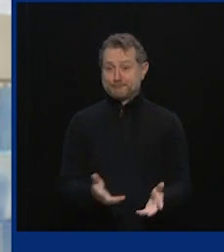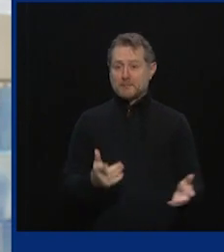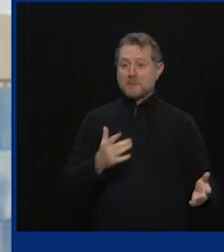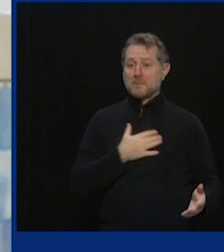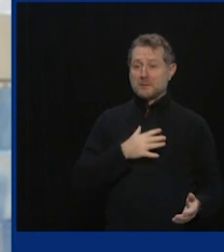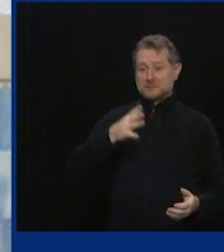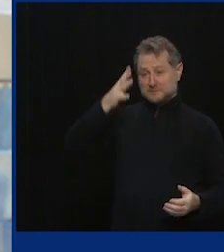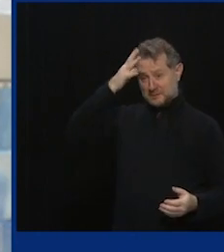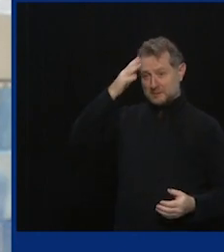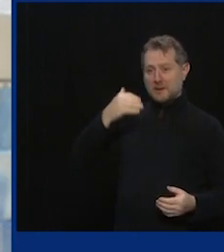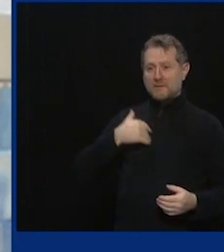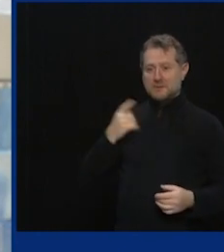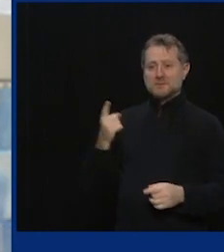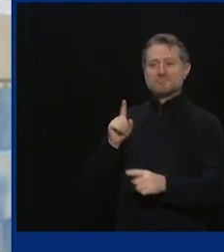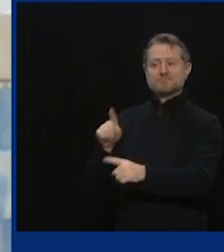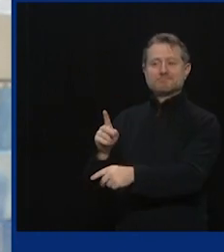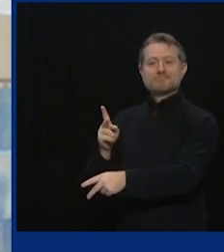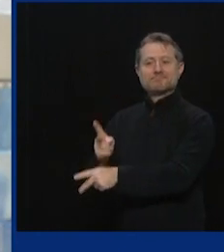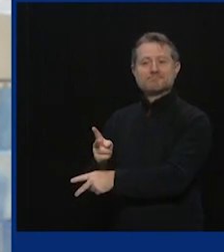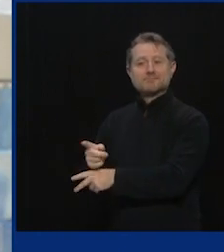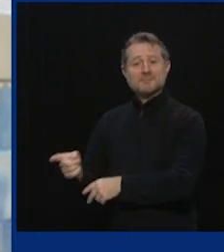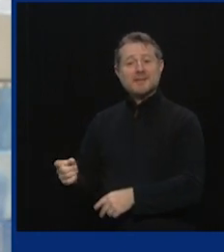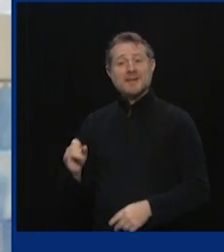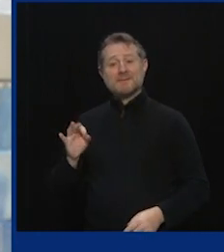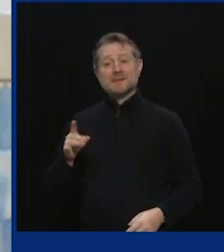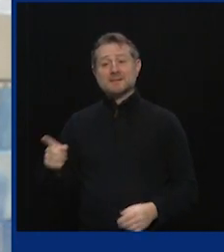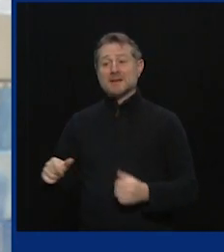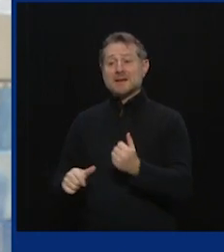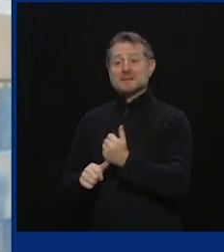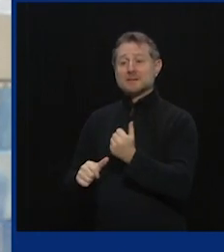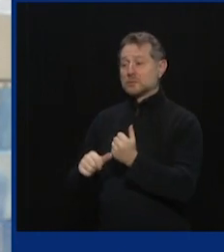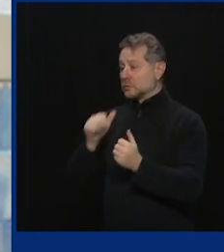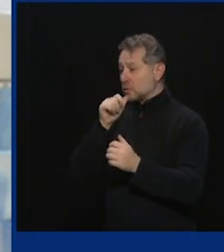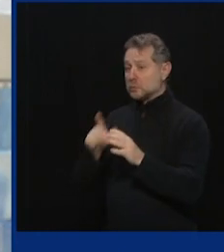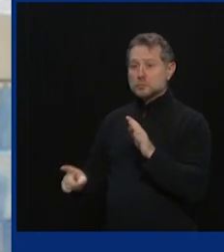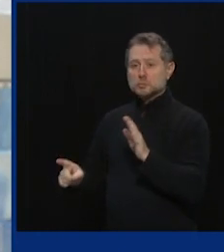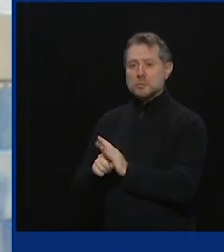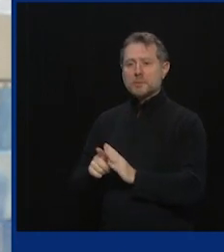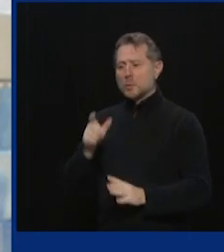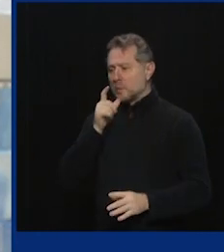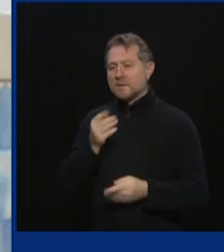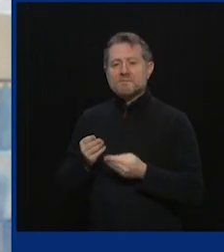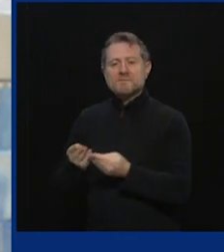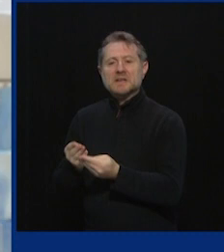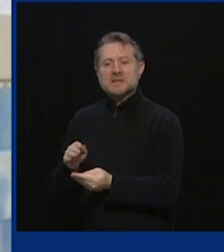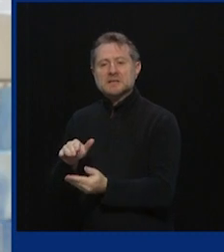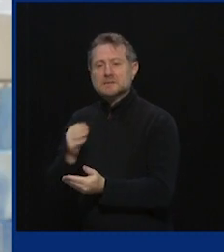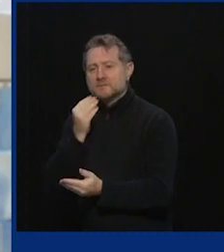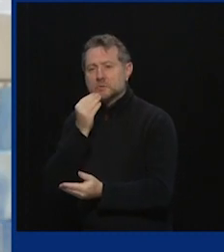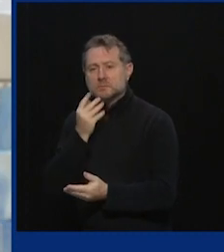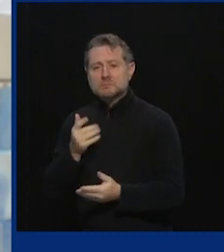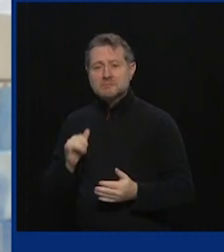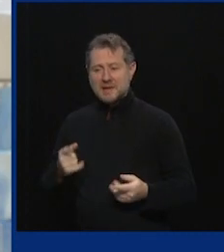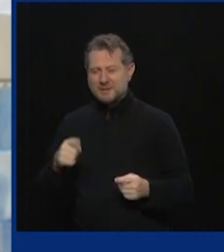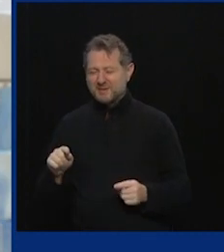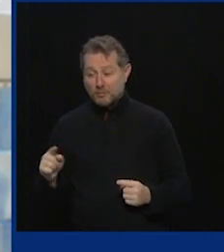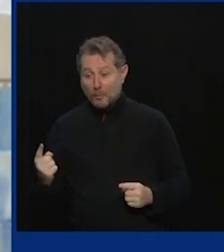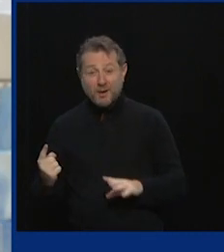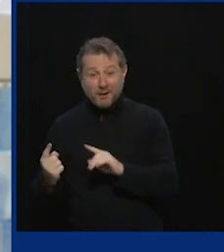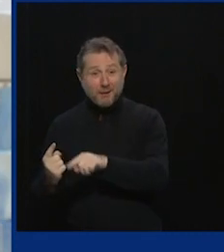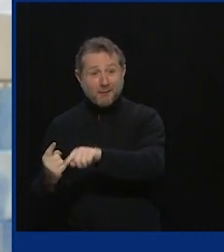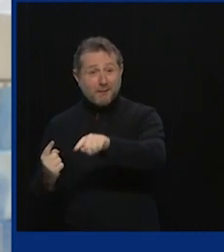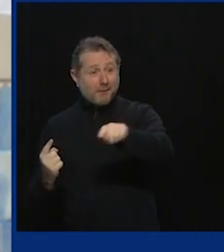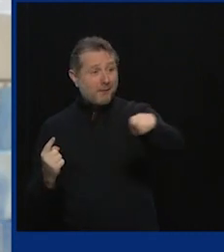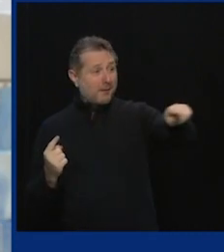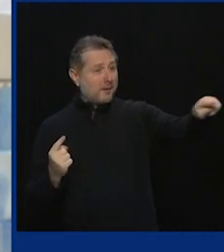my dad is eating that day. That's the stress that people feel. So why not, with this whole advent of people